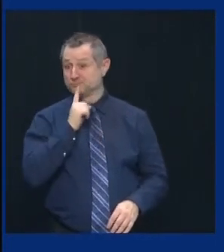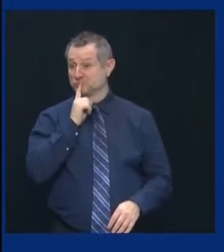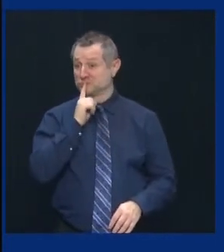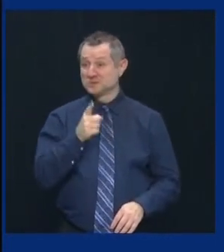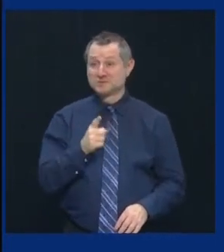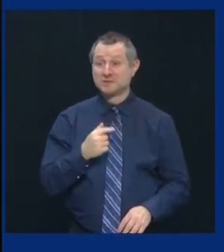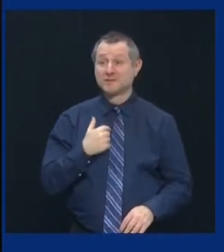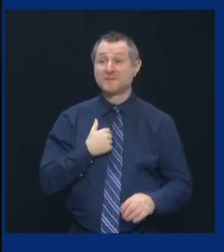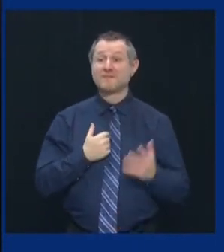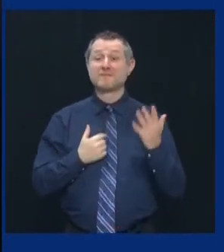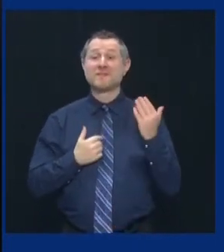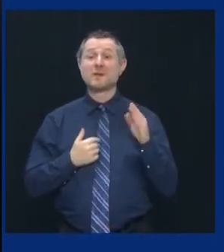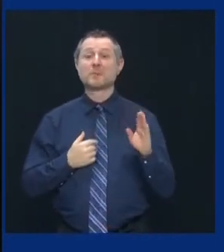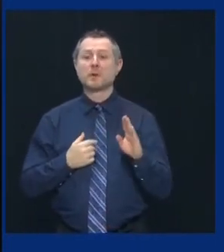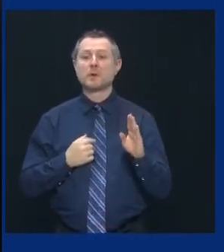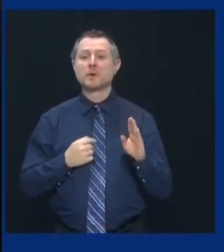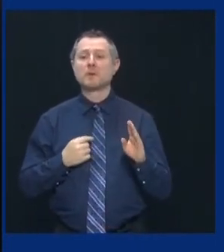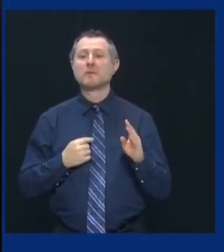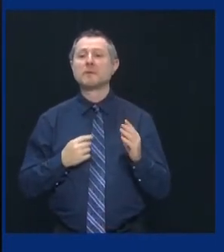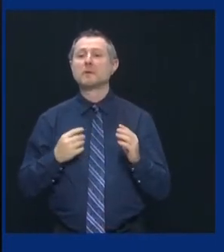$14.5 billion deficit.